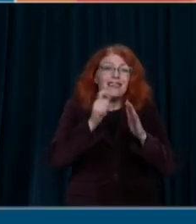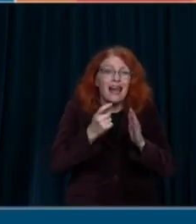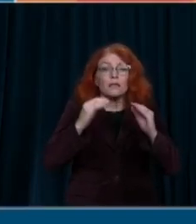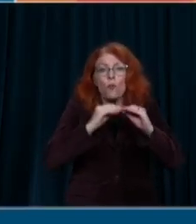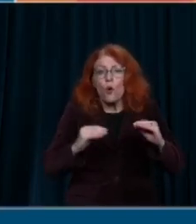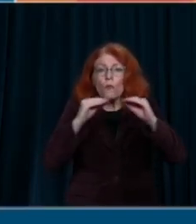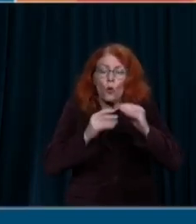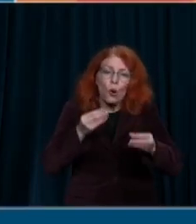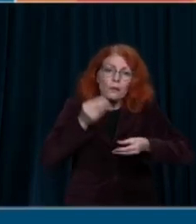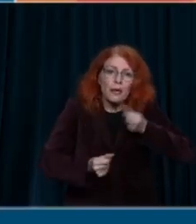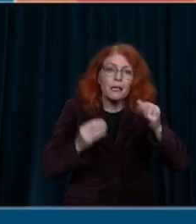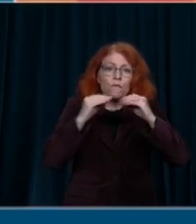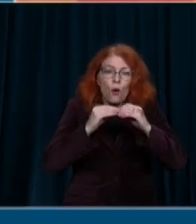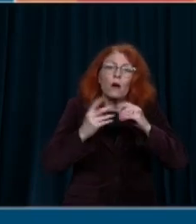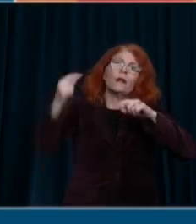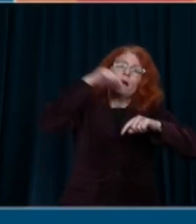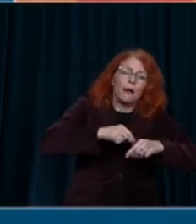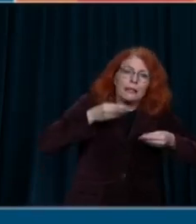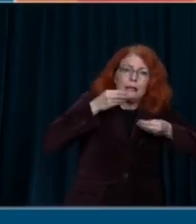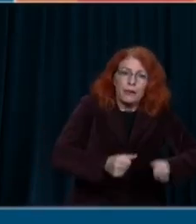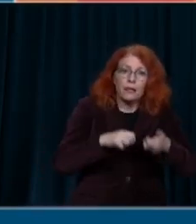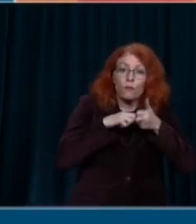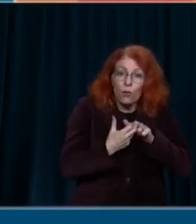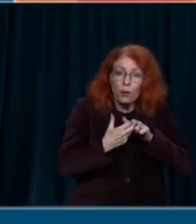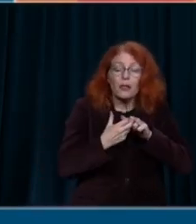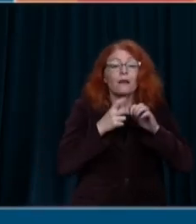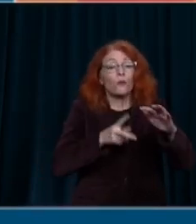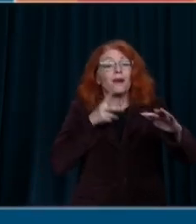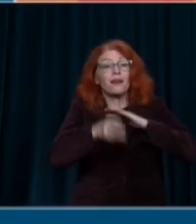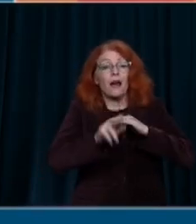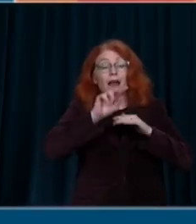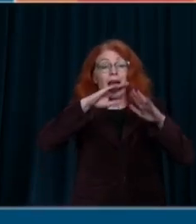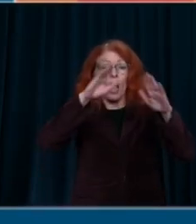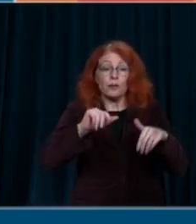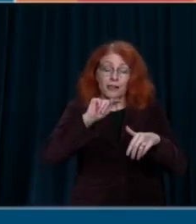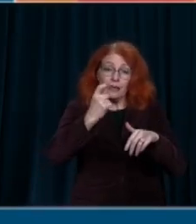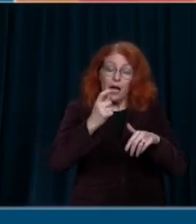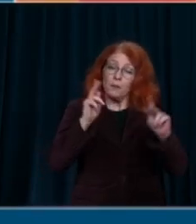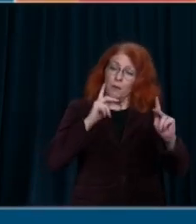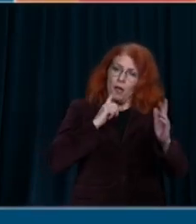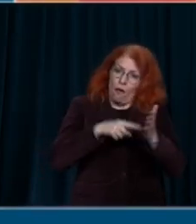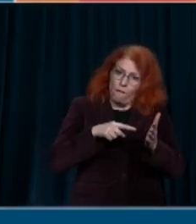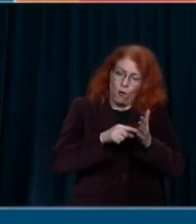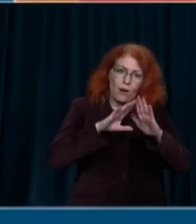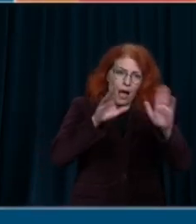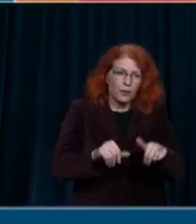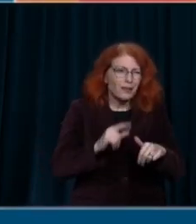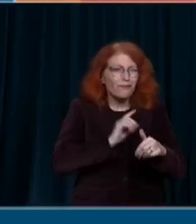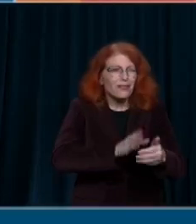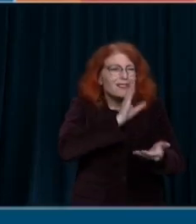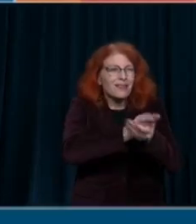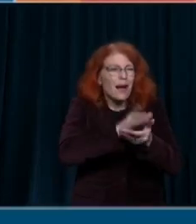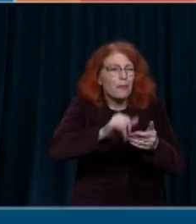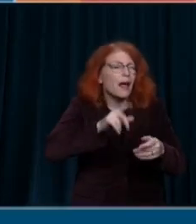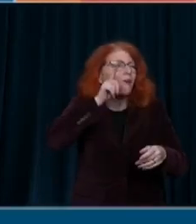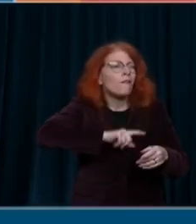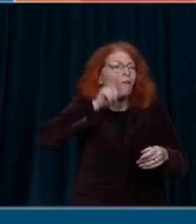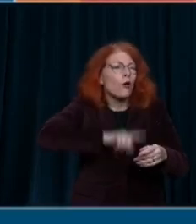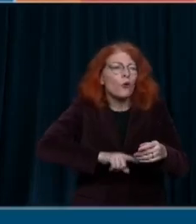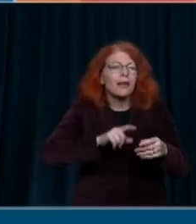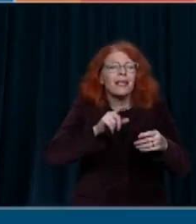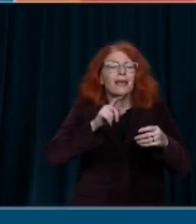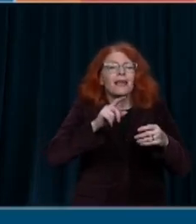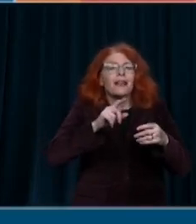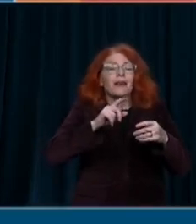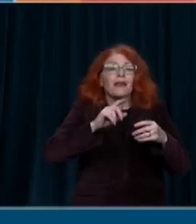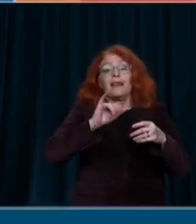spending more. And back to the spending problem. If we cut the housing taxes, people can afford housings. And stop with that phony incentive that